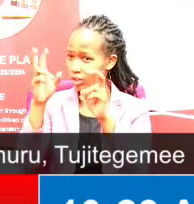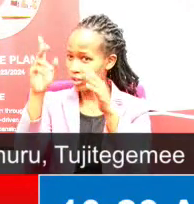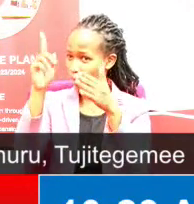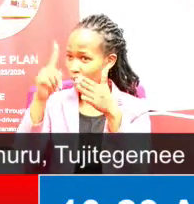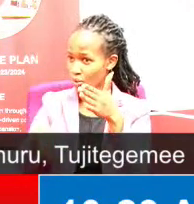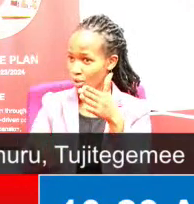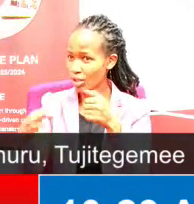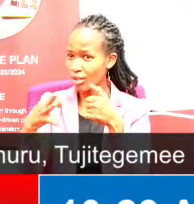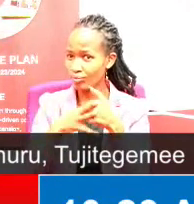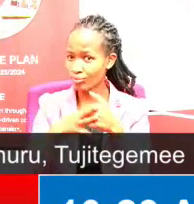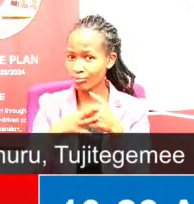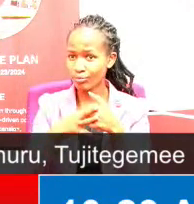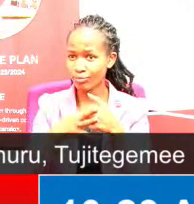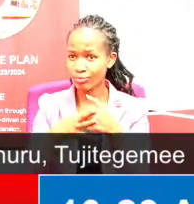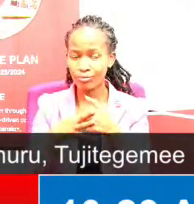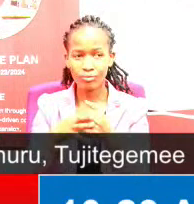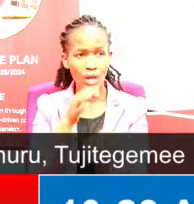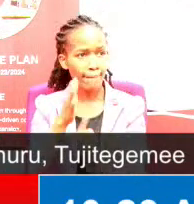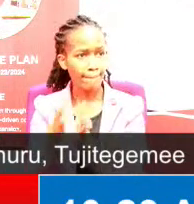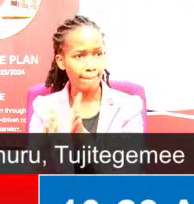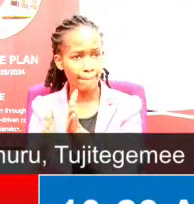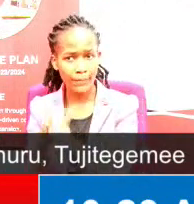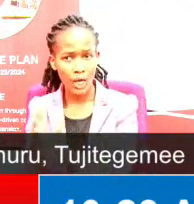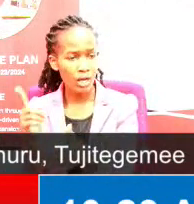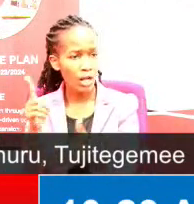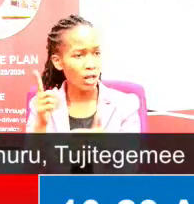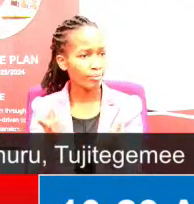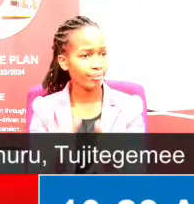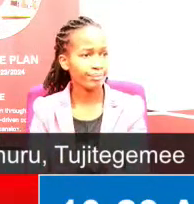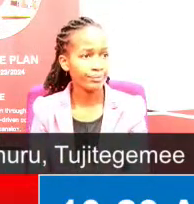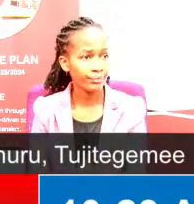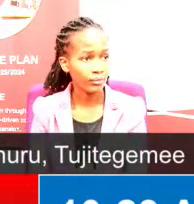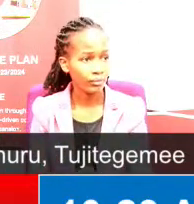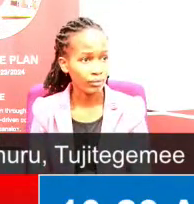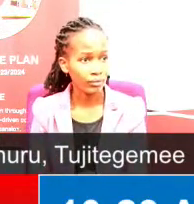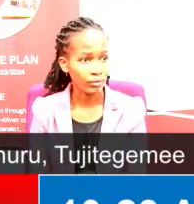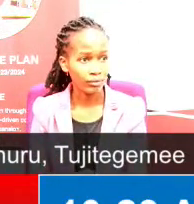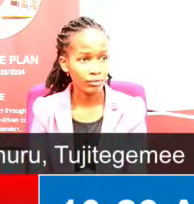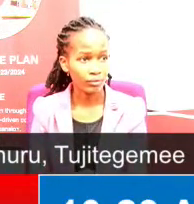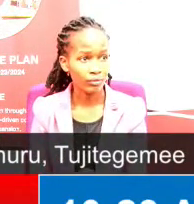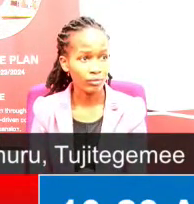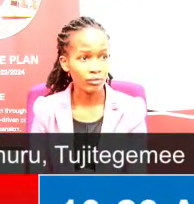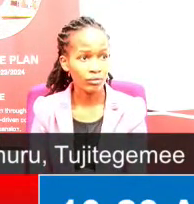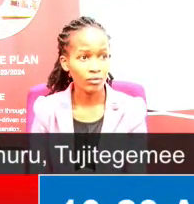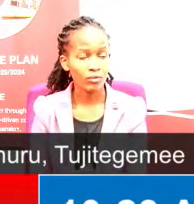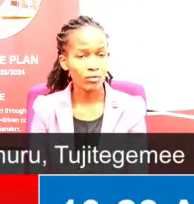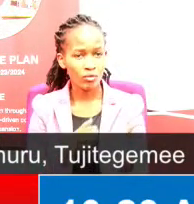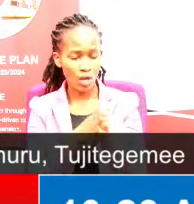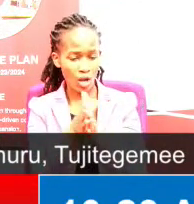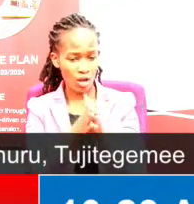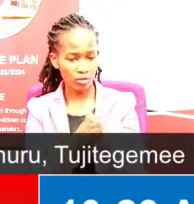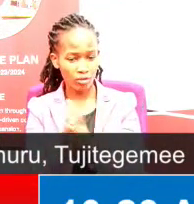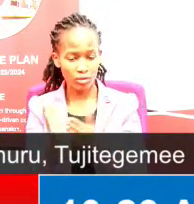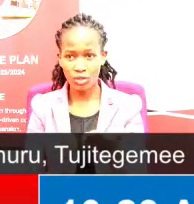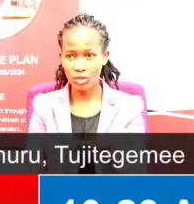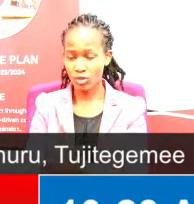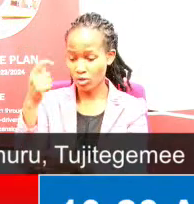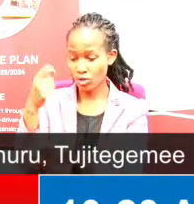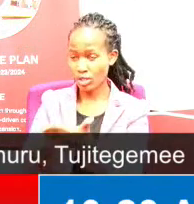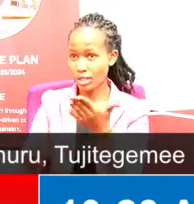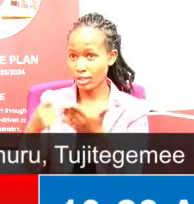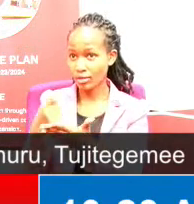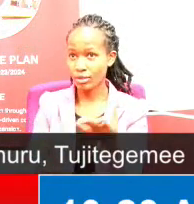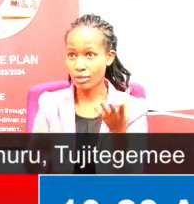this 8th corporate plan is revenue mobilization through tax